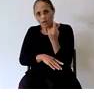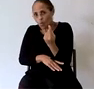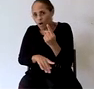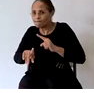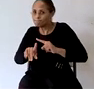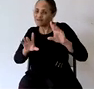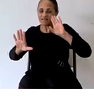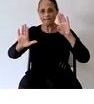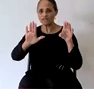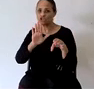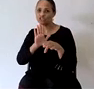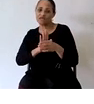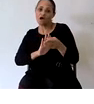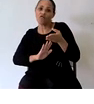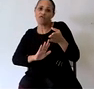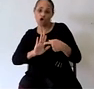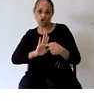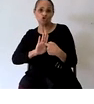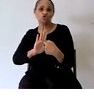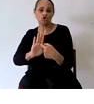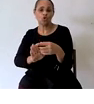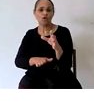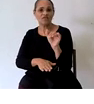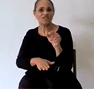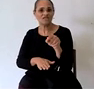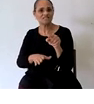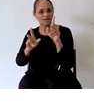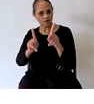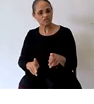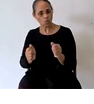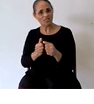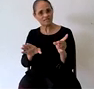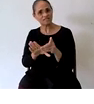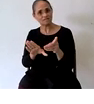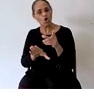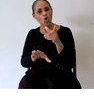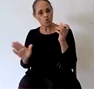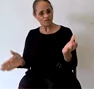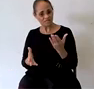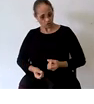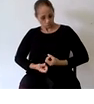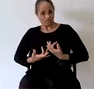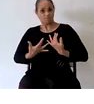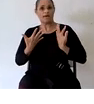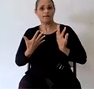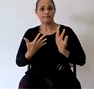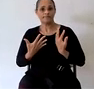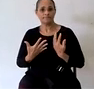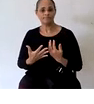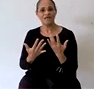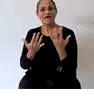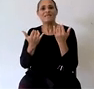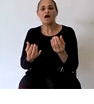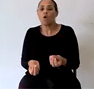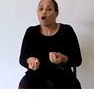images are there just showing that this is a person with a disability who is here to inspire you. Now, a lot of